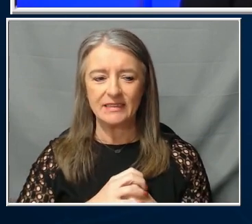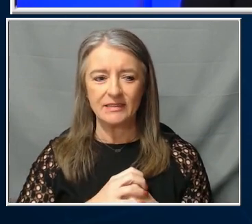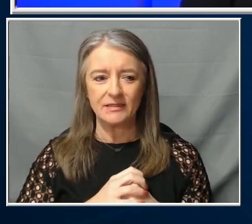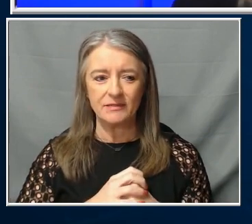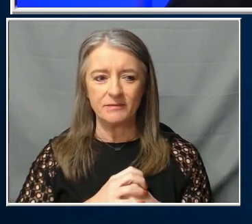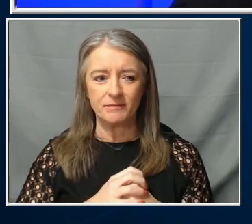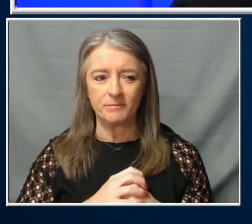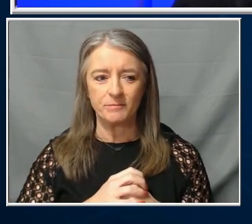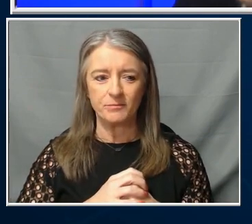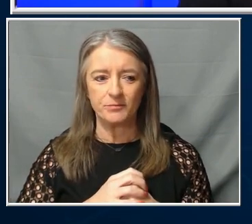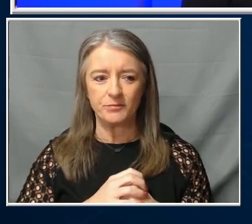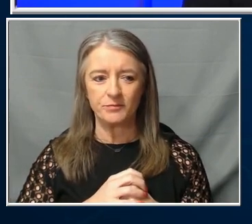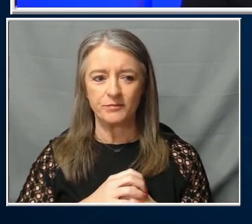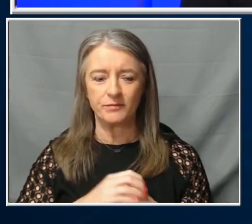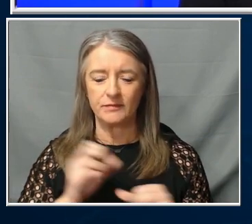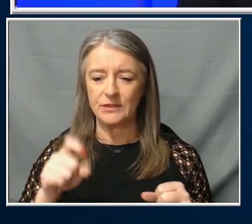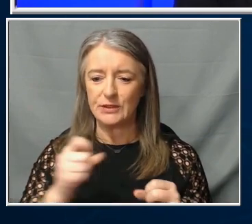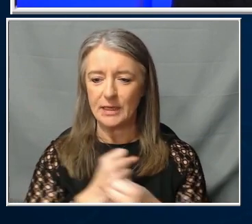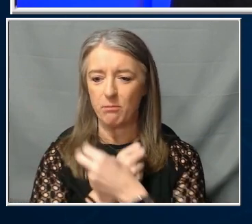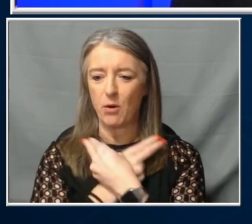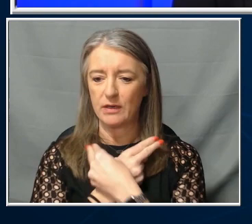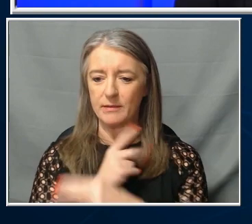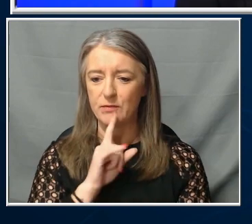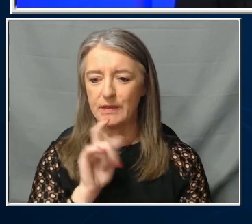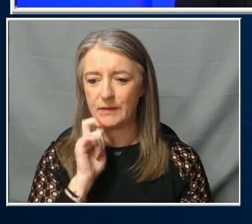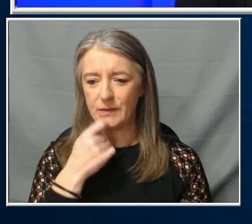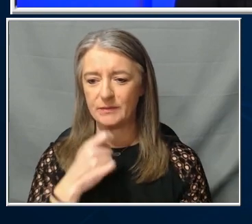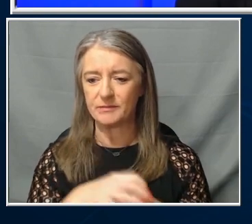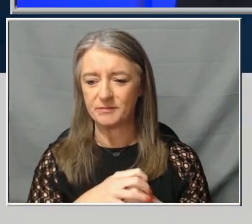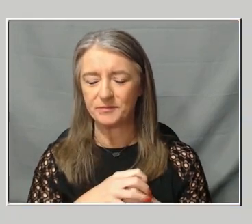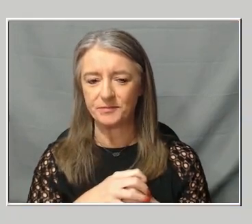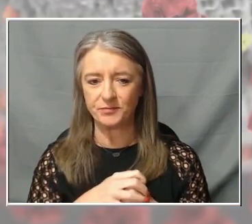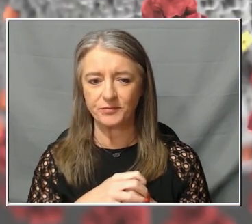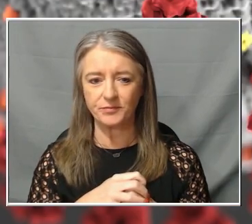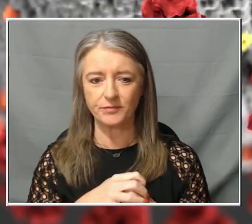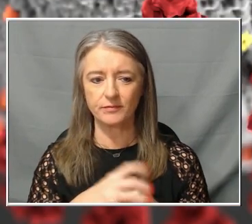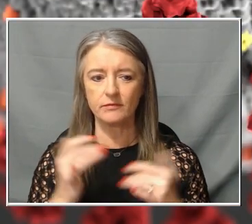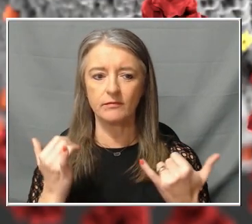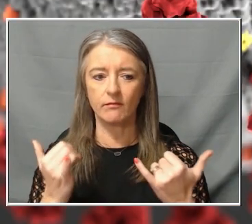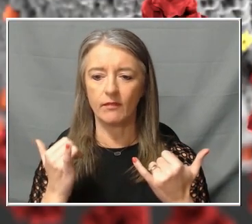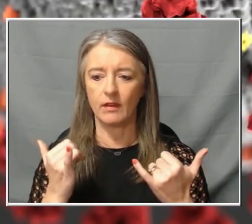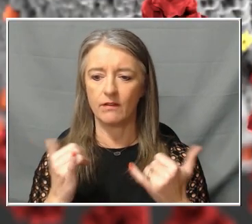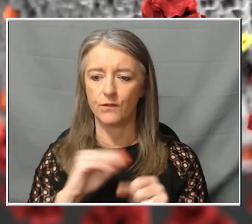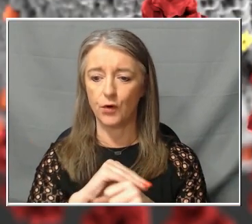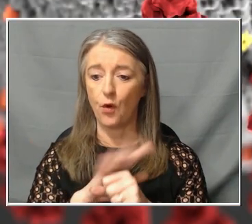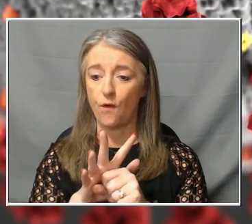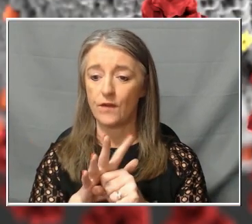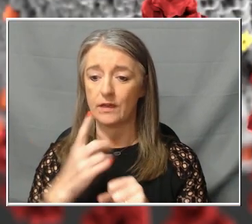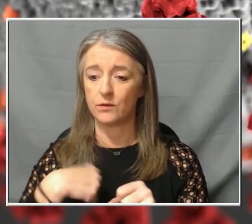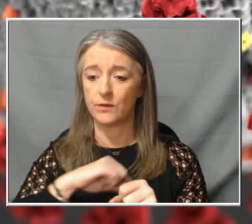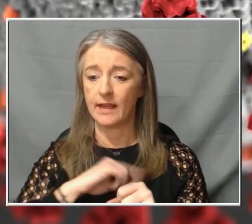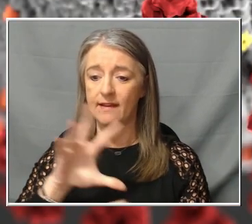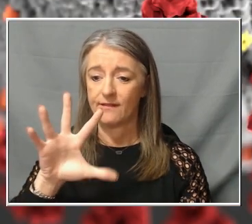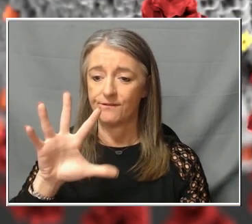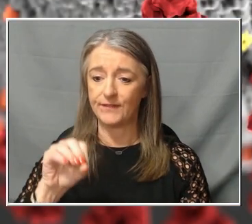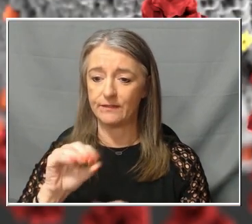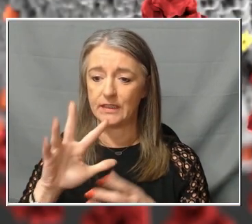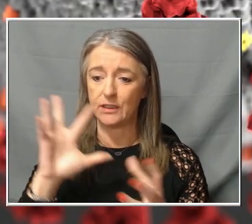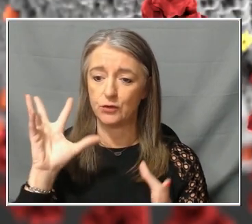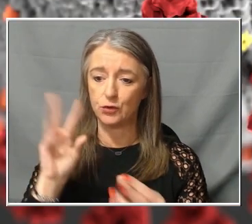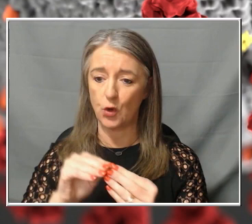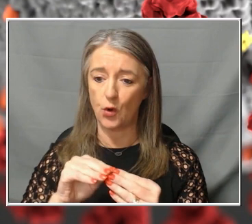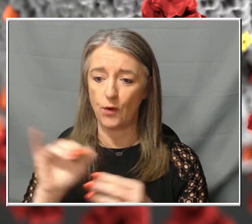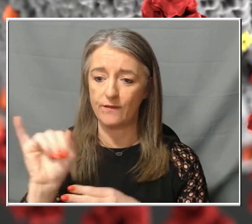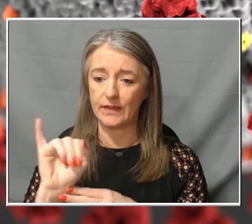that. You in a bow tie, that would be new. Yeah. Well, right now for COVID, we have 50 total infections,